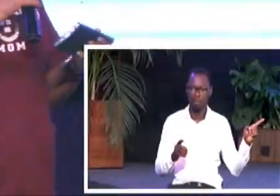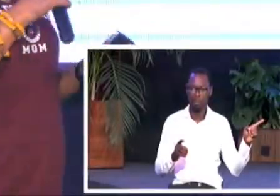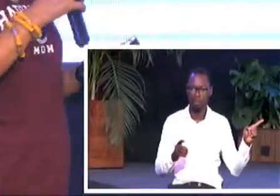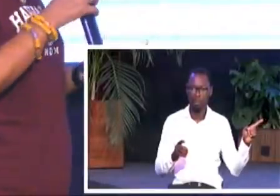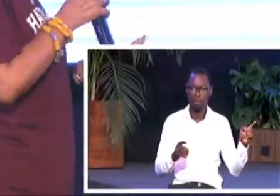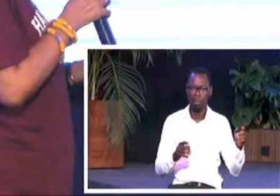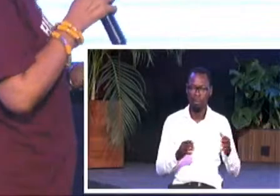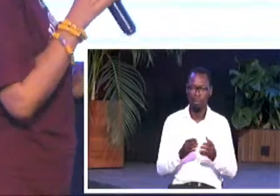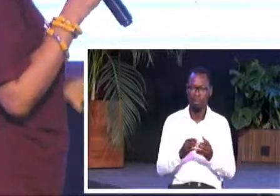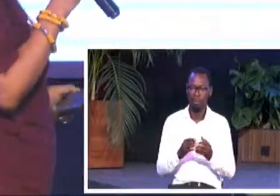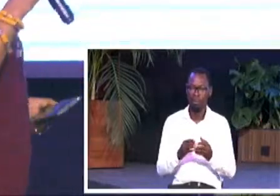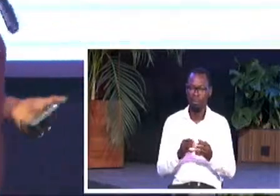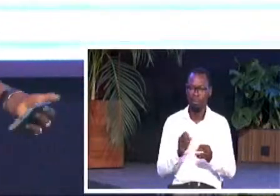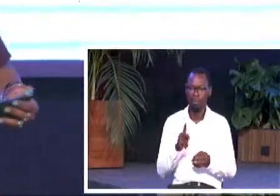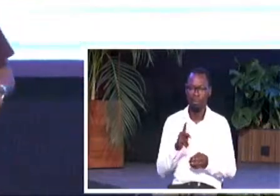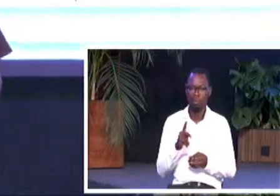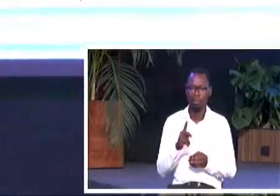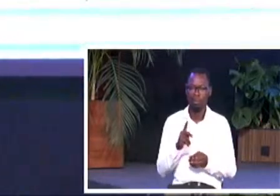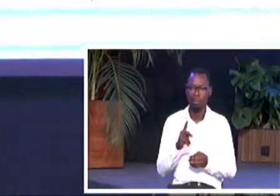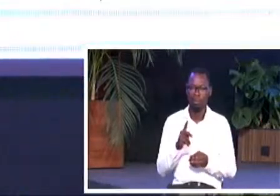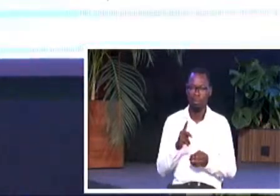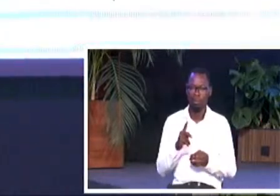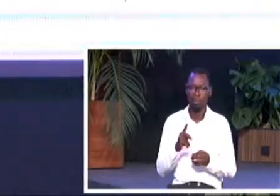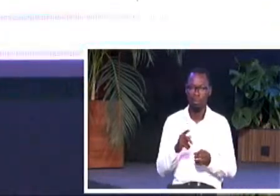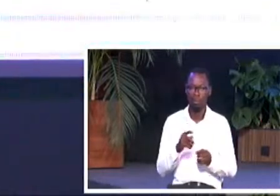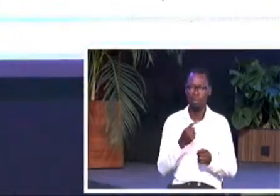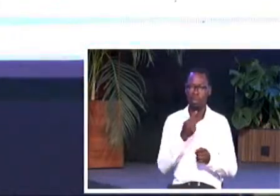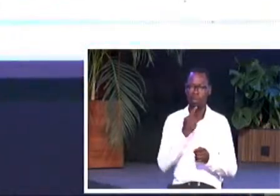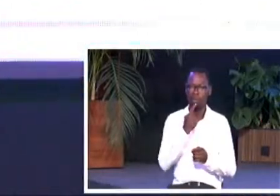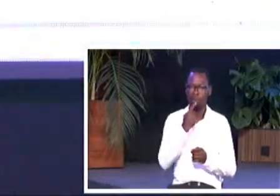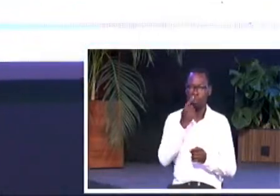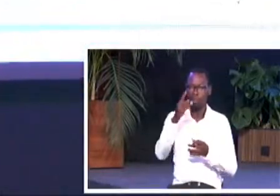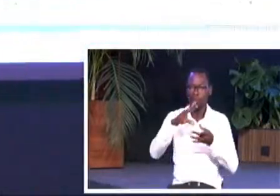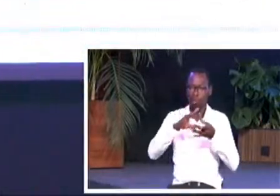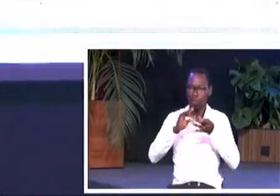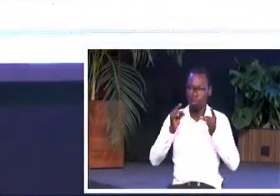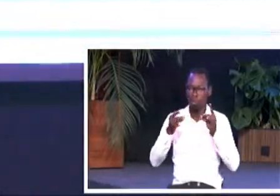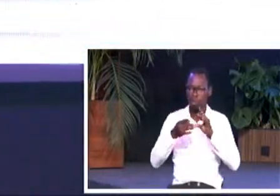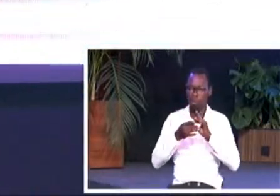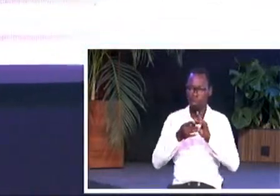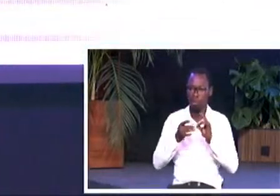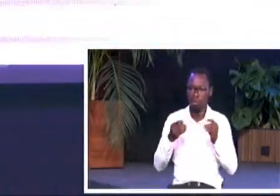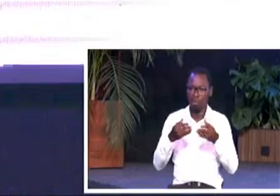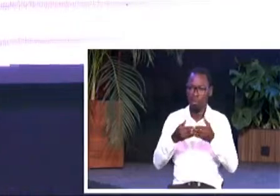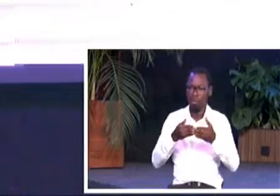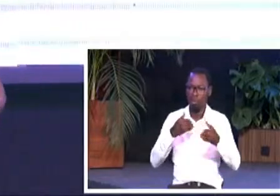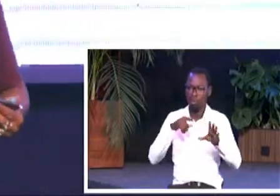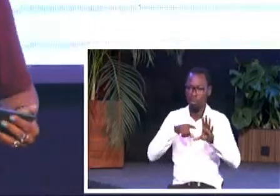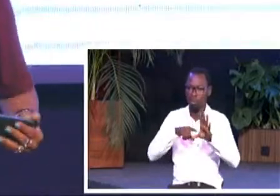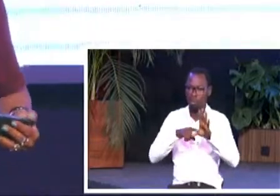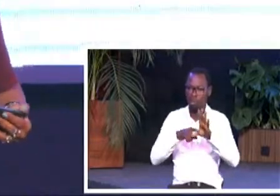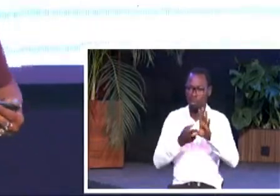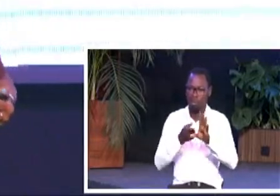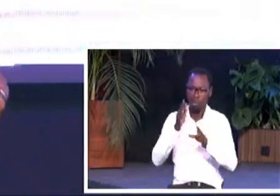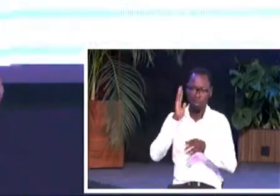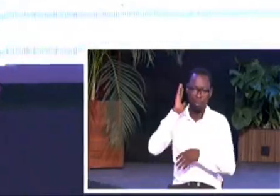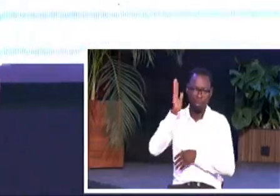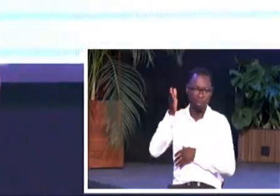can't imagine. Okay, I will tell a story before I start my